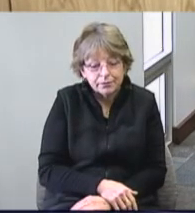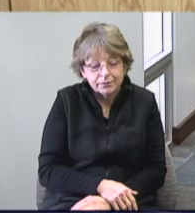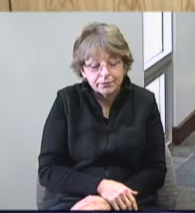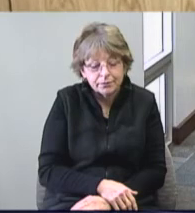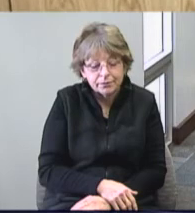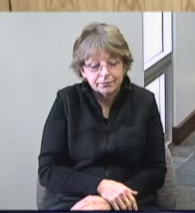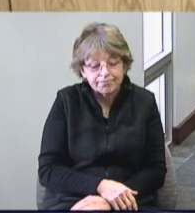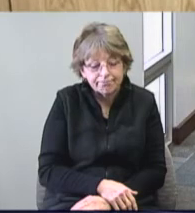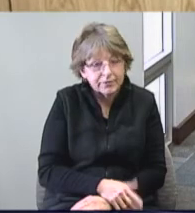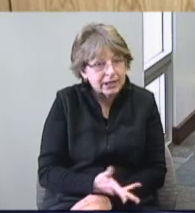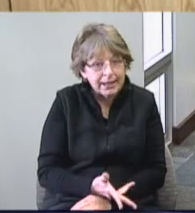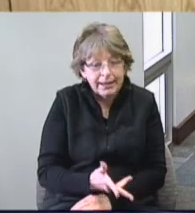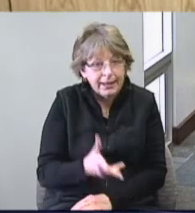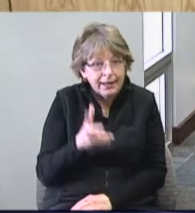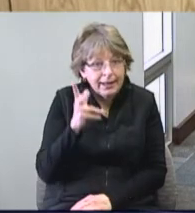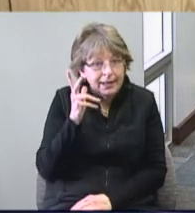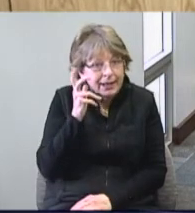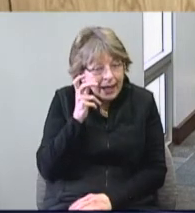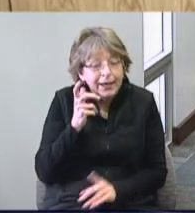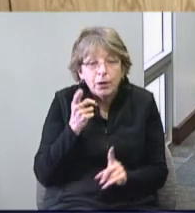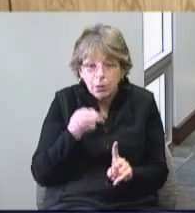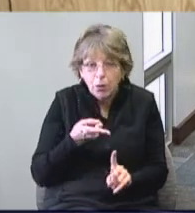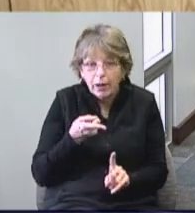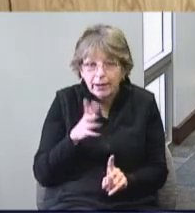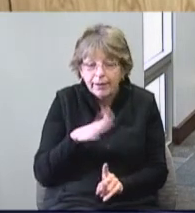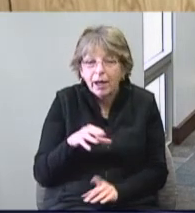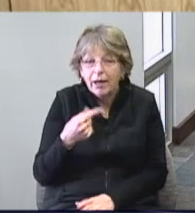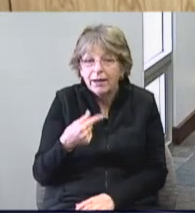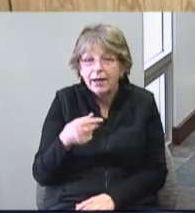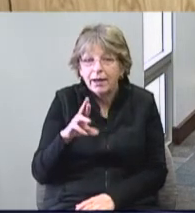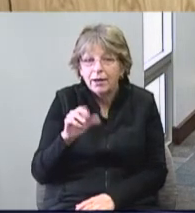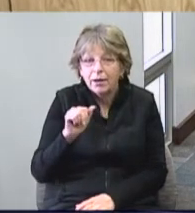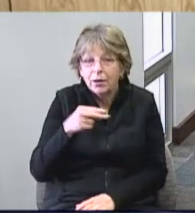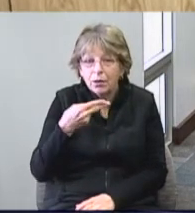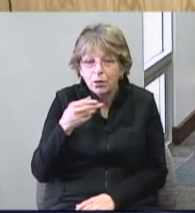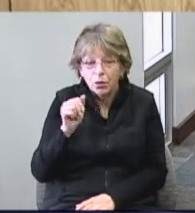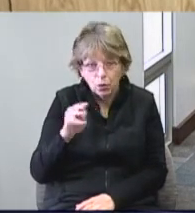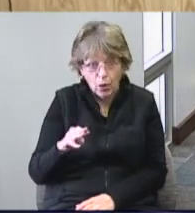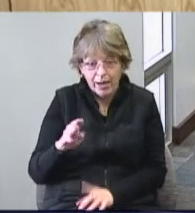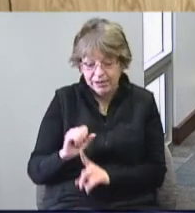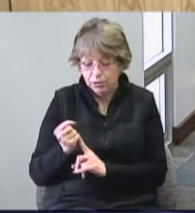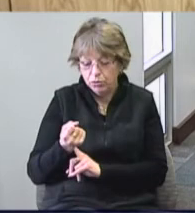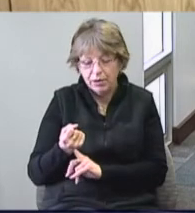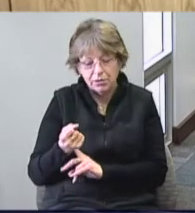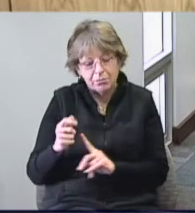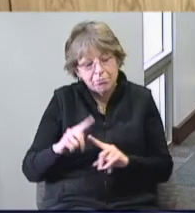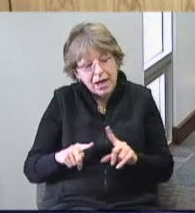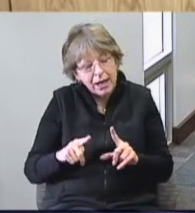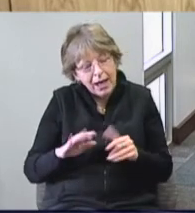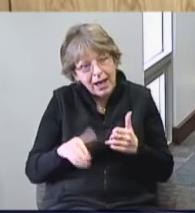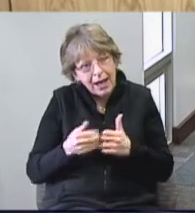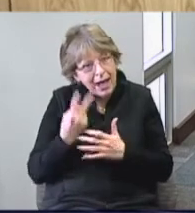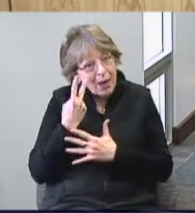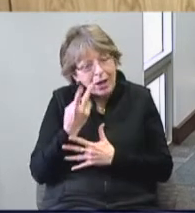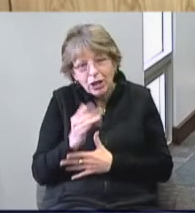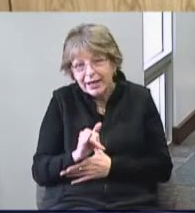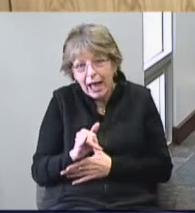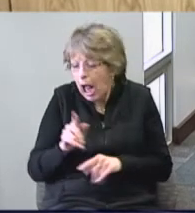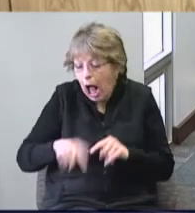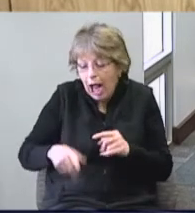Jade, I hear your point about the Graham situation, but I guess the way I look at it is, I can't control